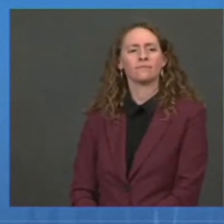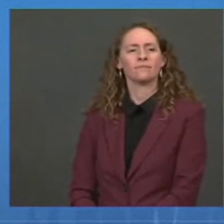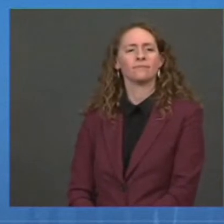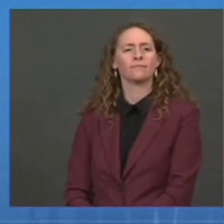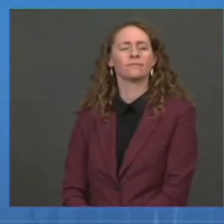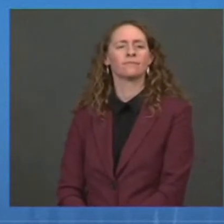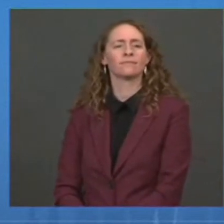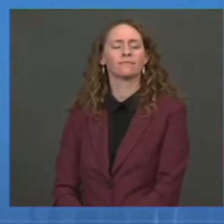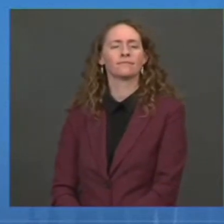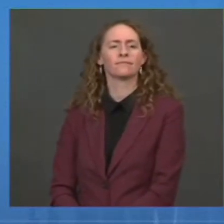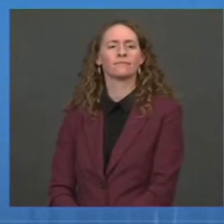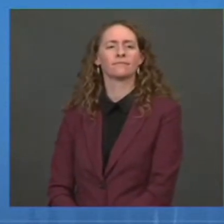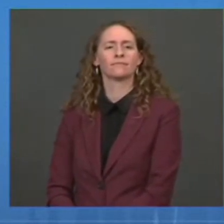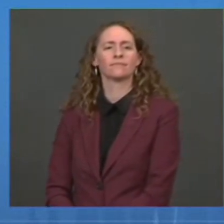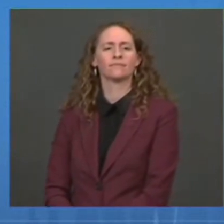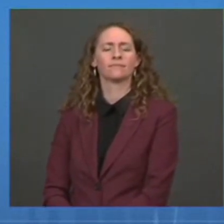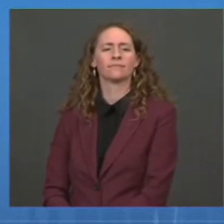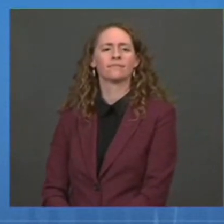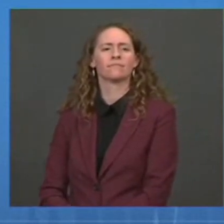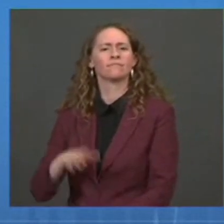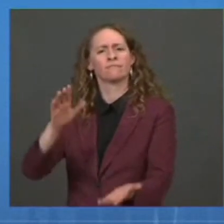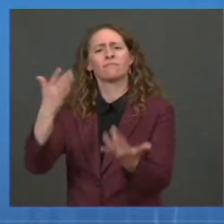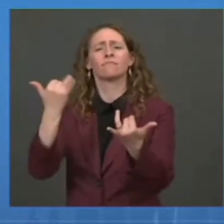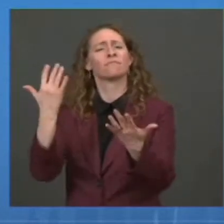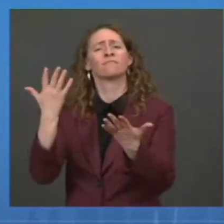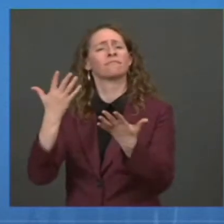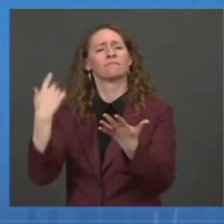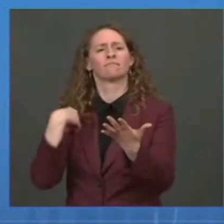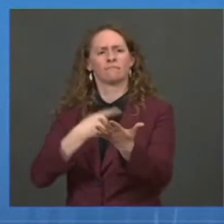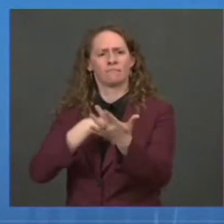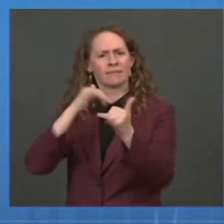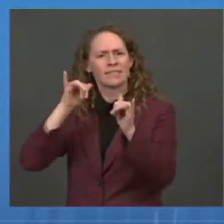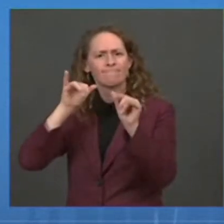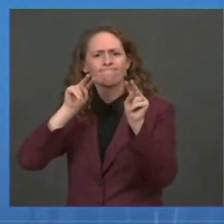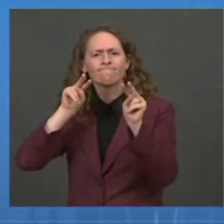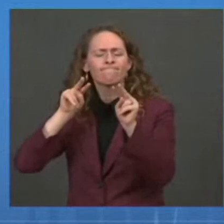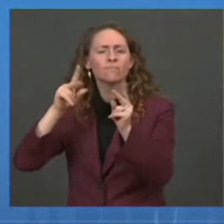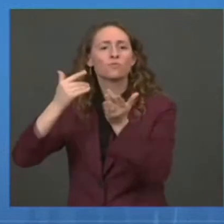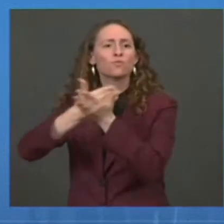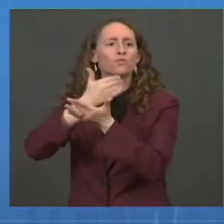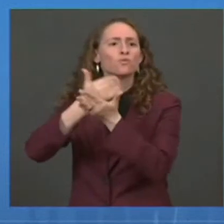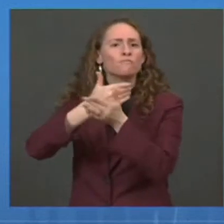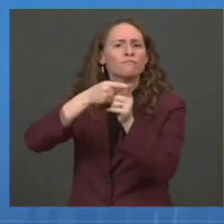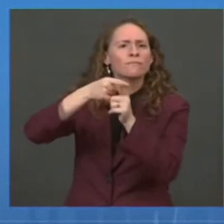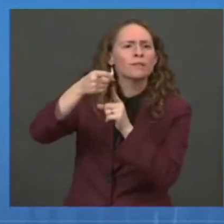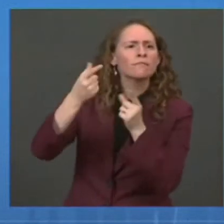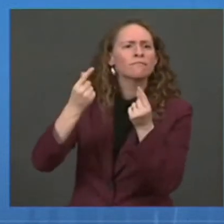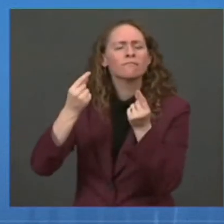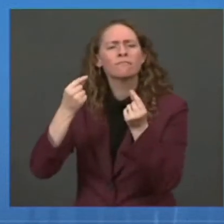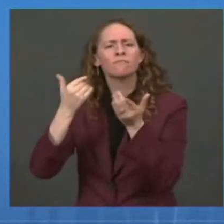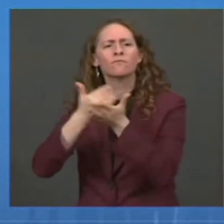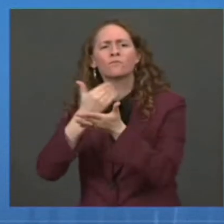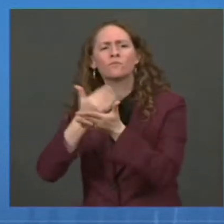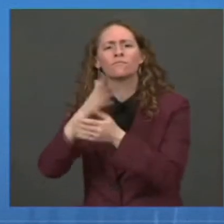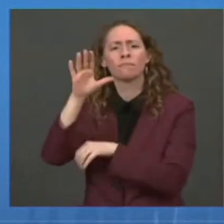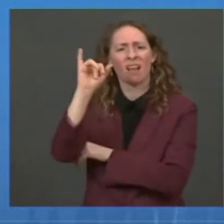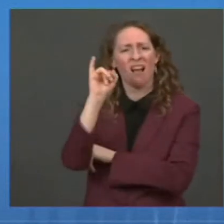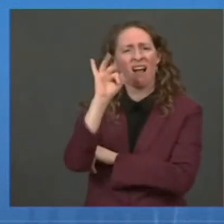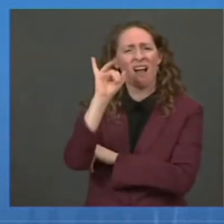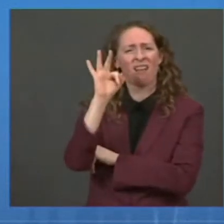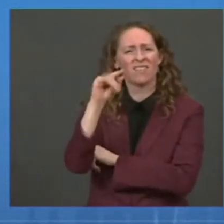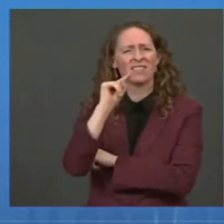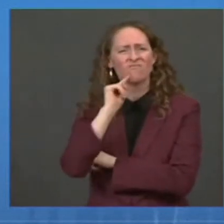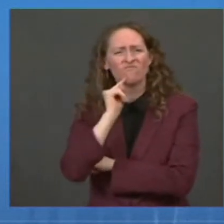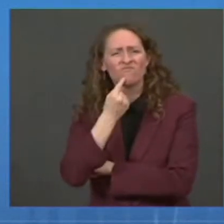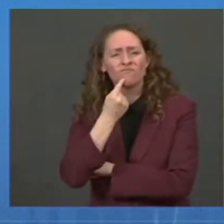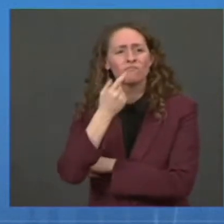monitoring the new variant, addressing the questions that have been raised about transmissibility, severity, and vaccine effectiveness. And as we learn more about